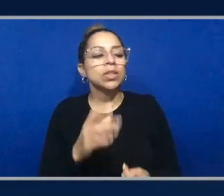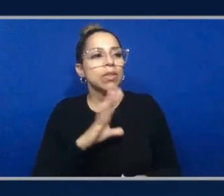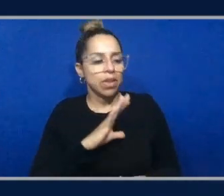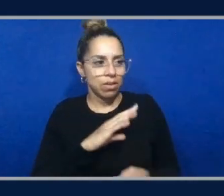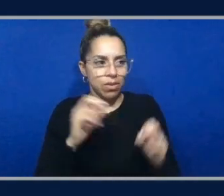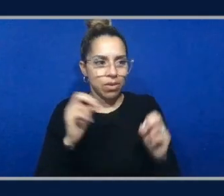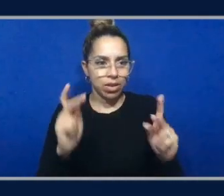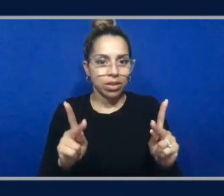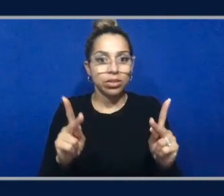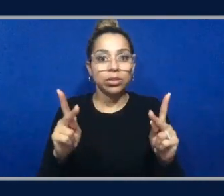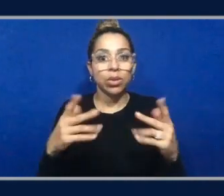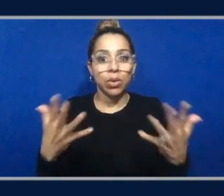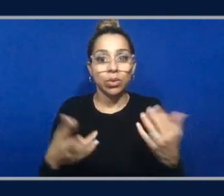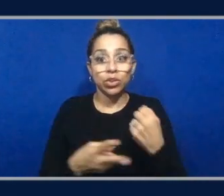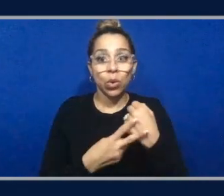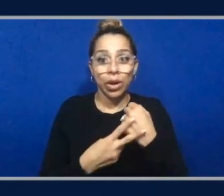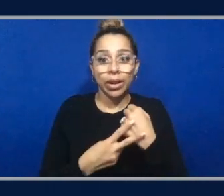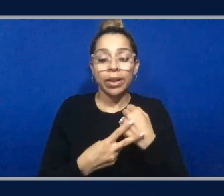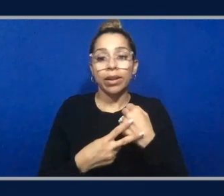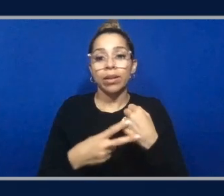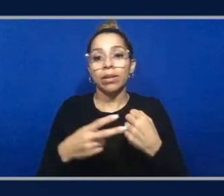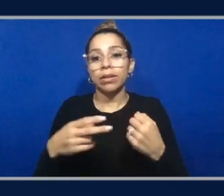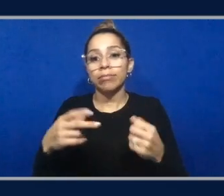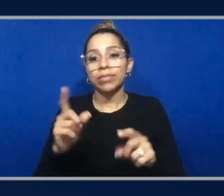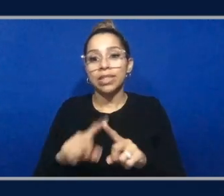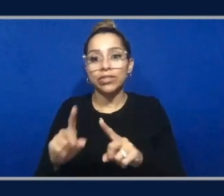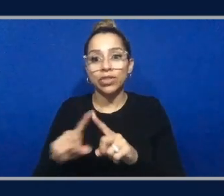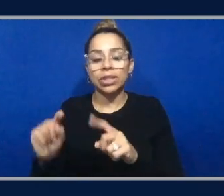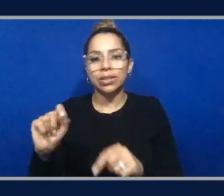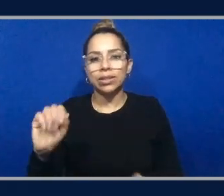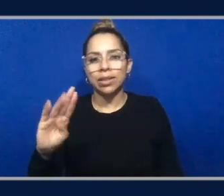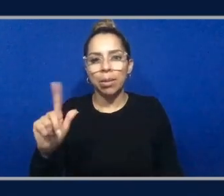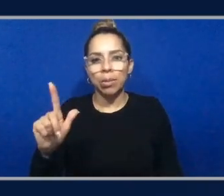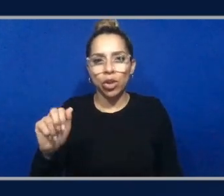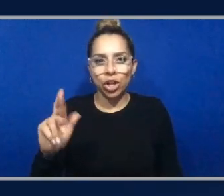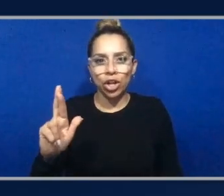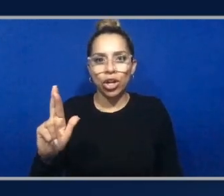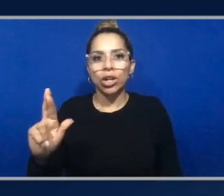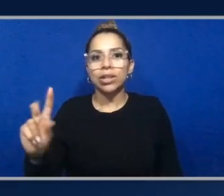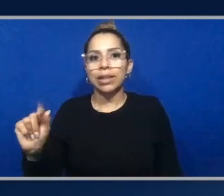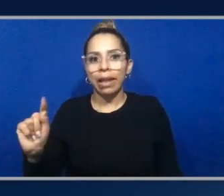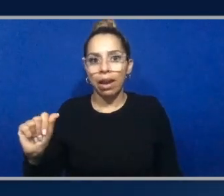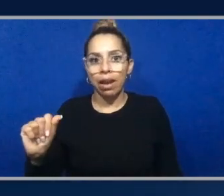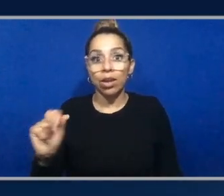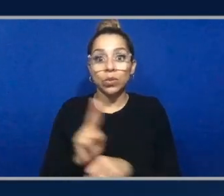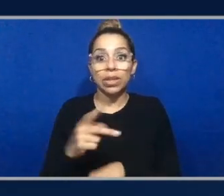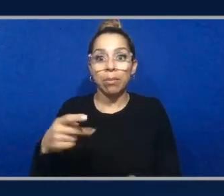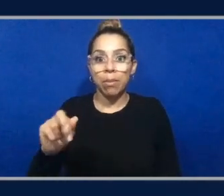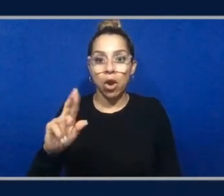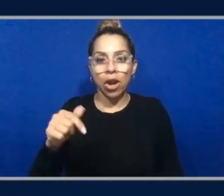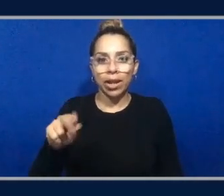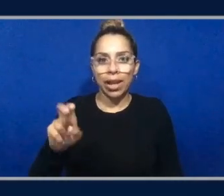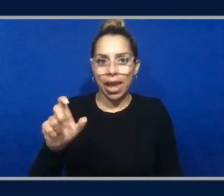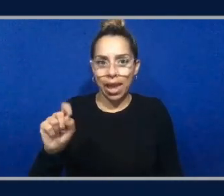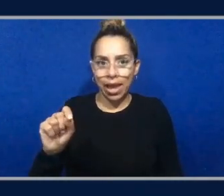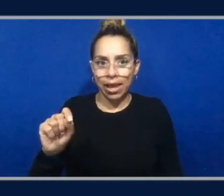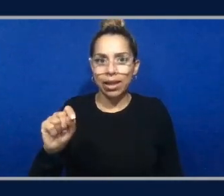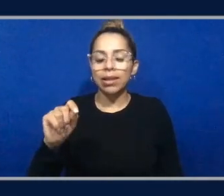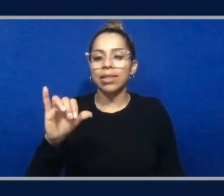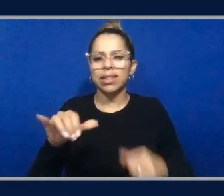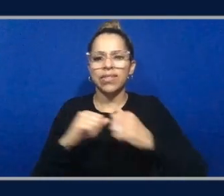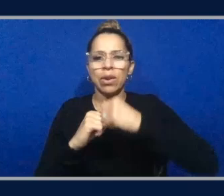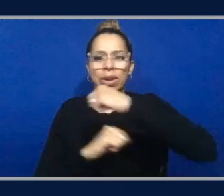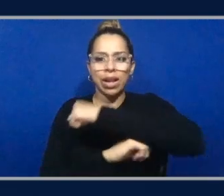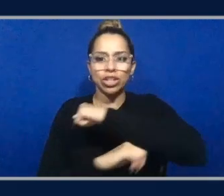a columnar tabular format of data in the form of Parquet, and that serves as a foundation for our what we typically see as a data